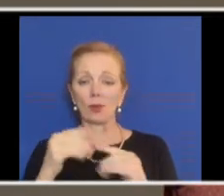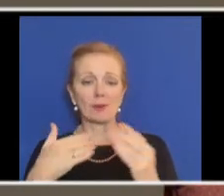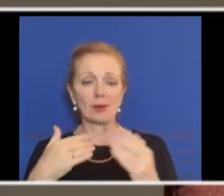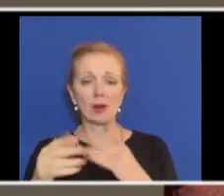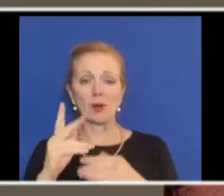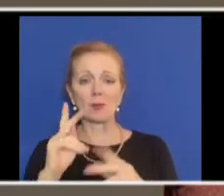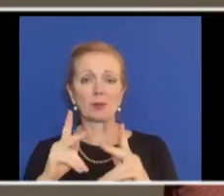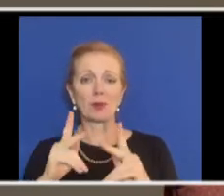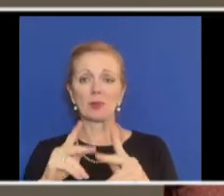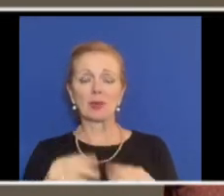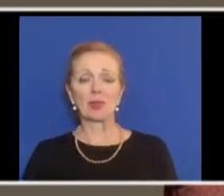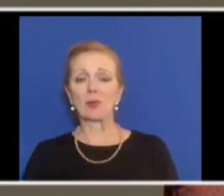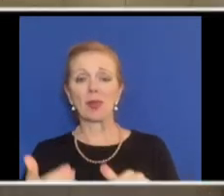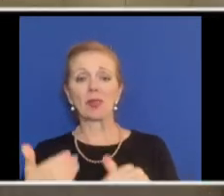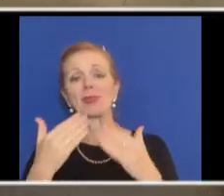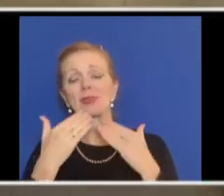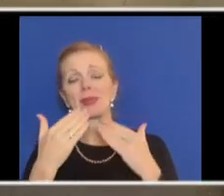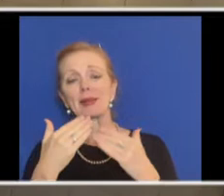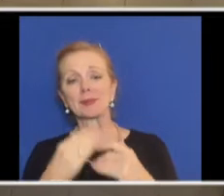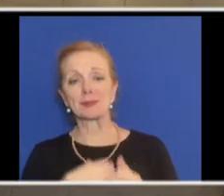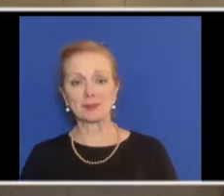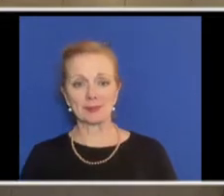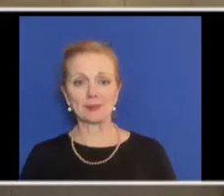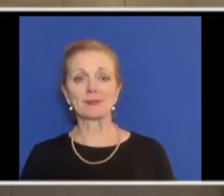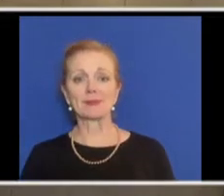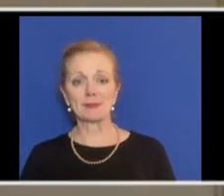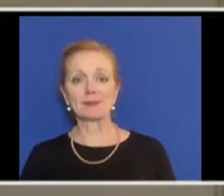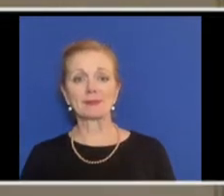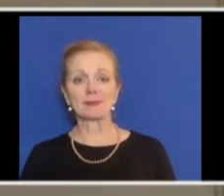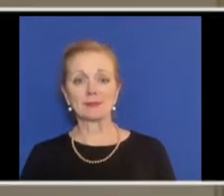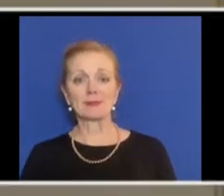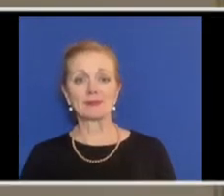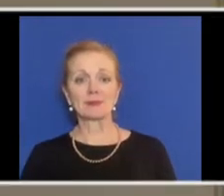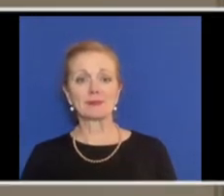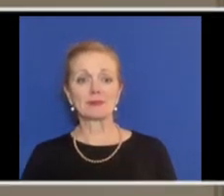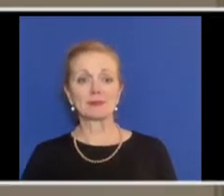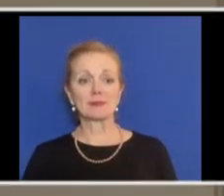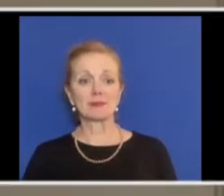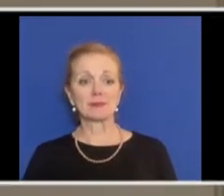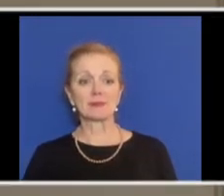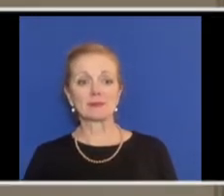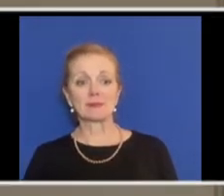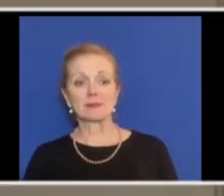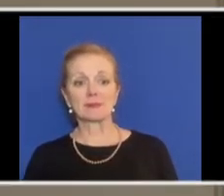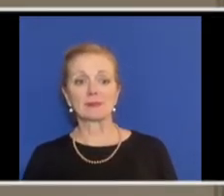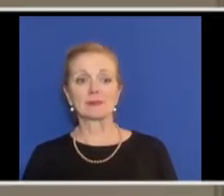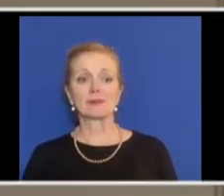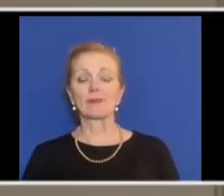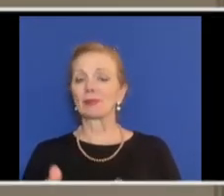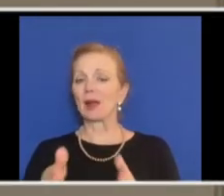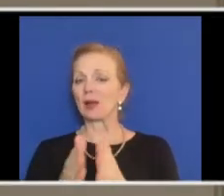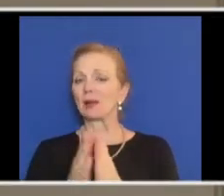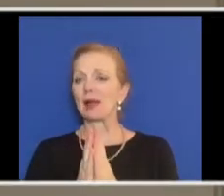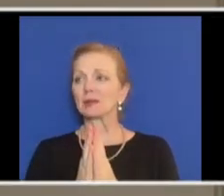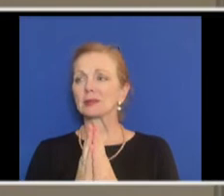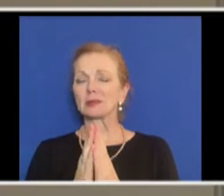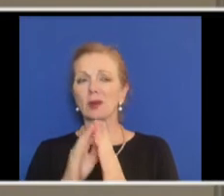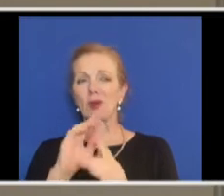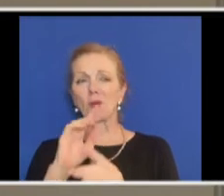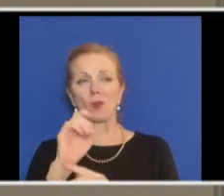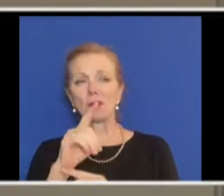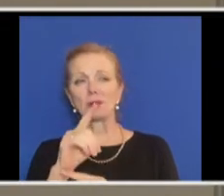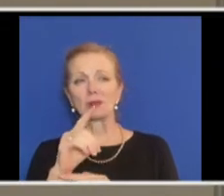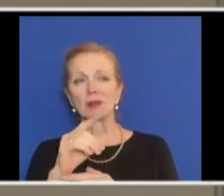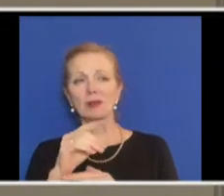displaced thank you thank you I think this um I'm going to ask Mr Patton a question but I think what what I hear Miss